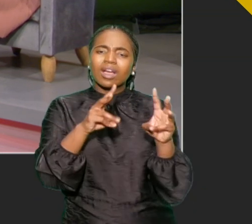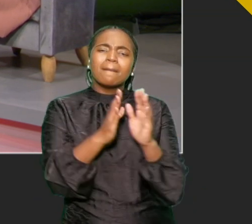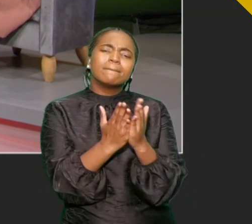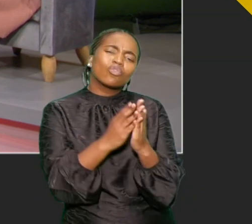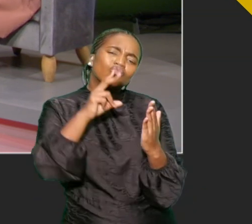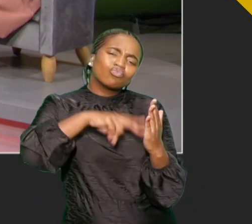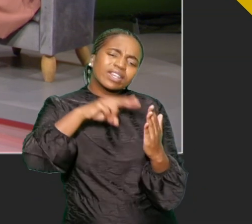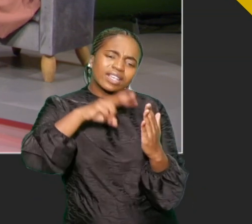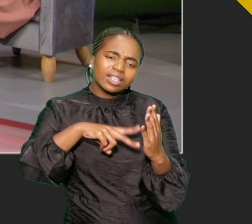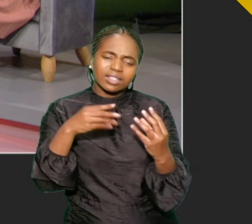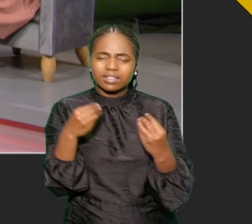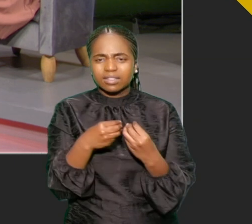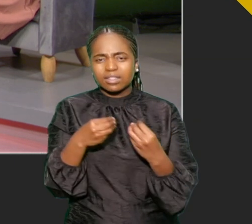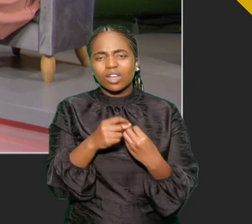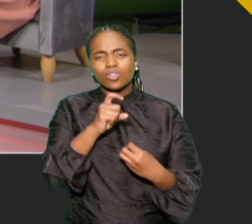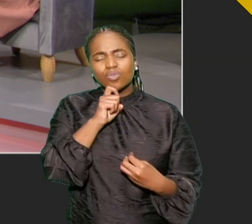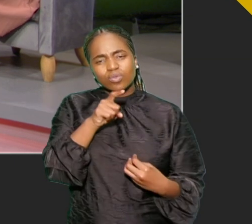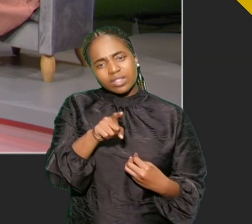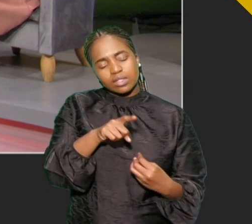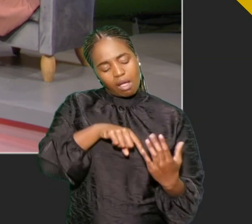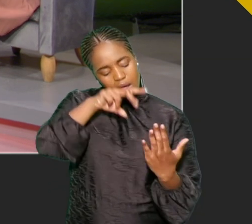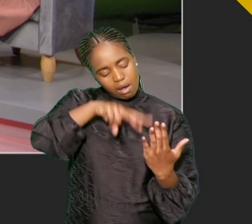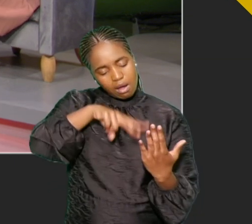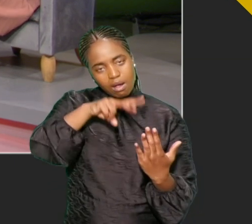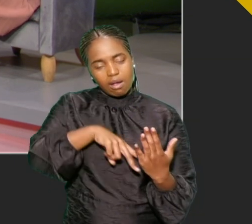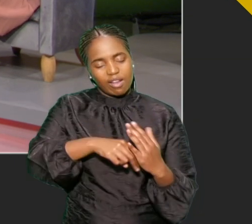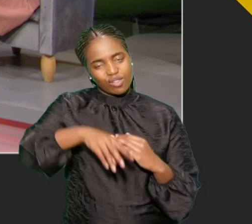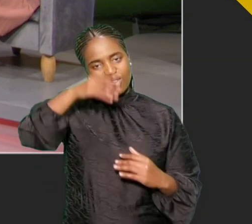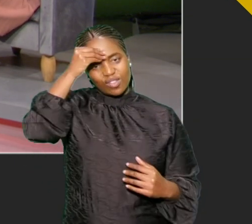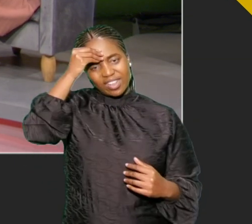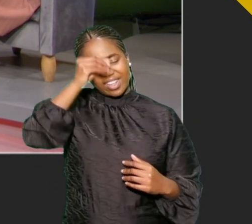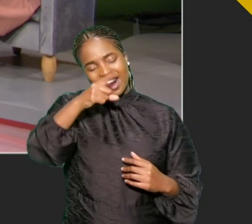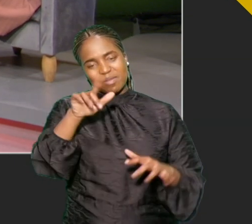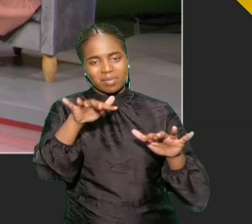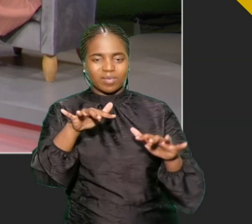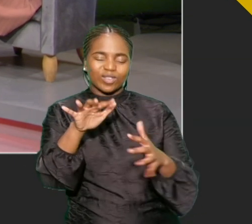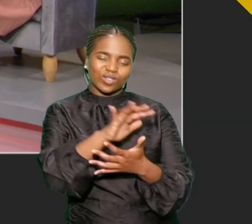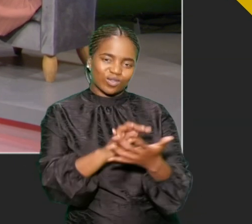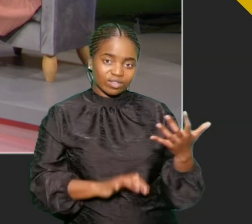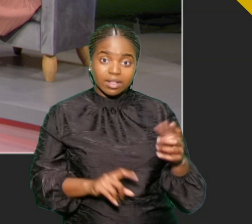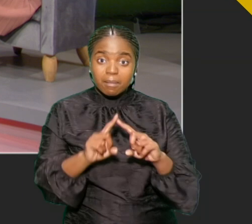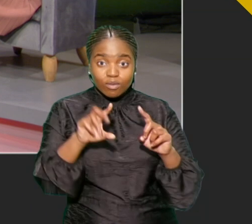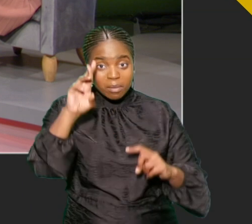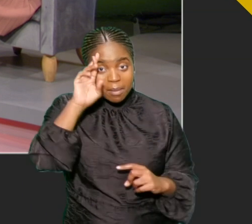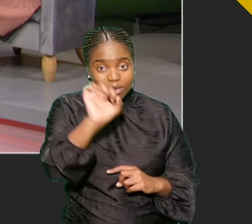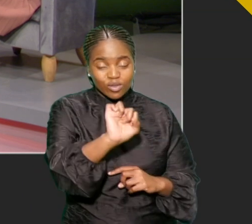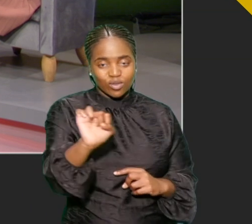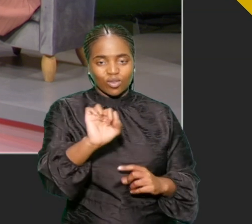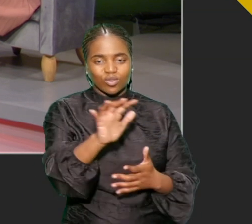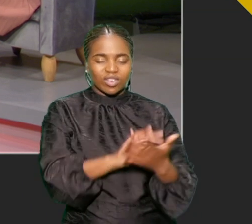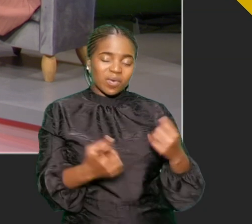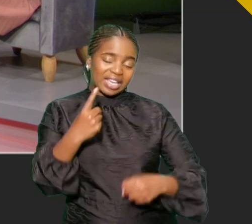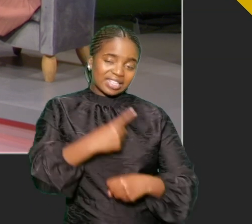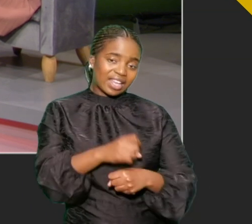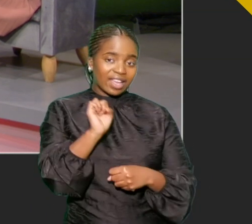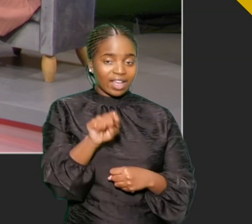I wonder if you're going through things, use that form of literature. So hear people's stories. But remember, also your story one day could